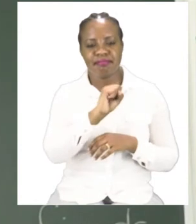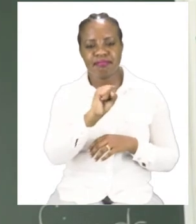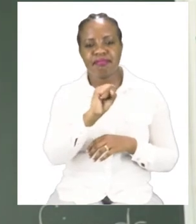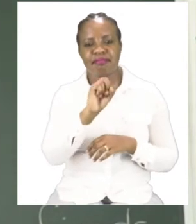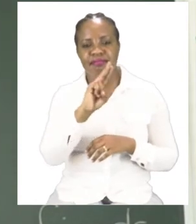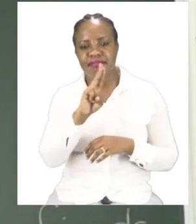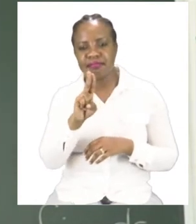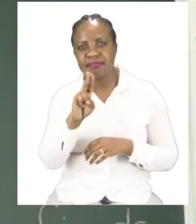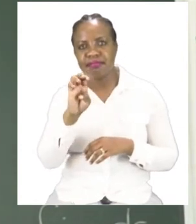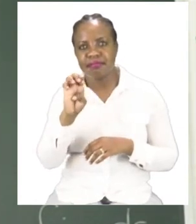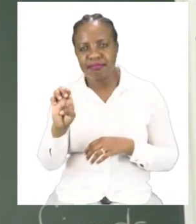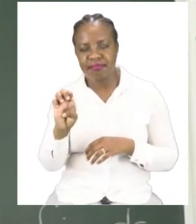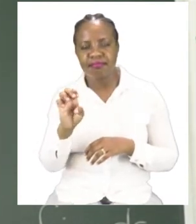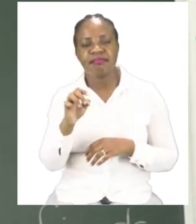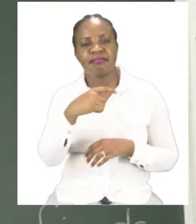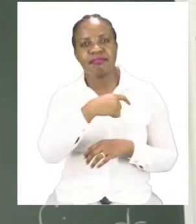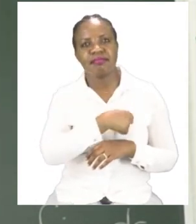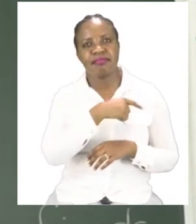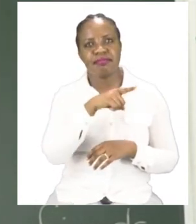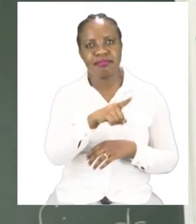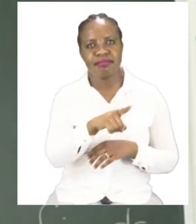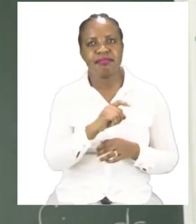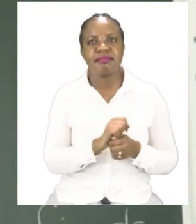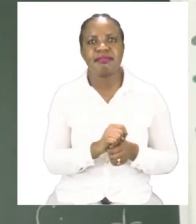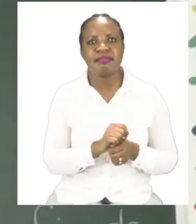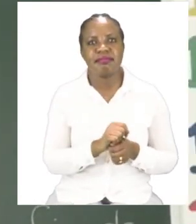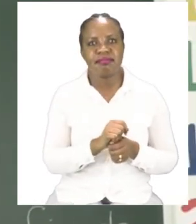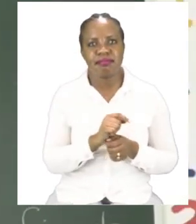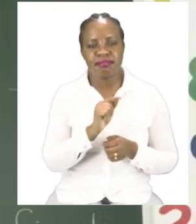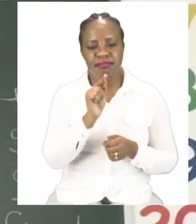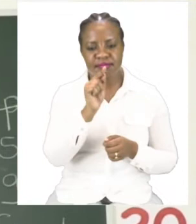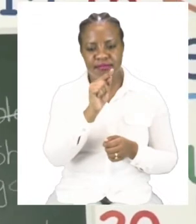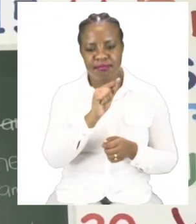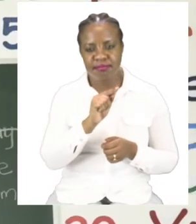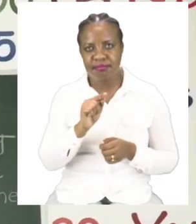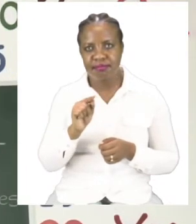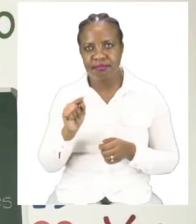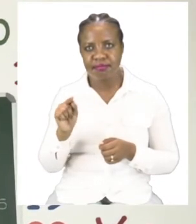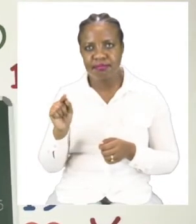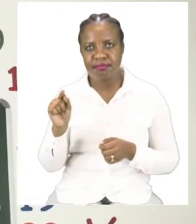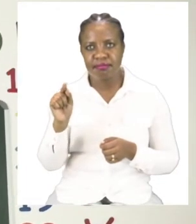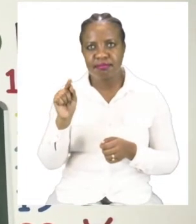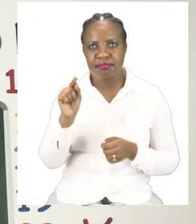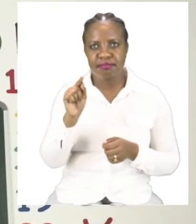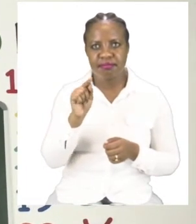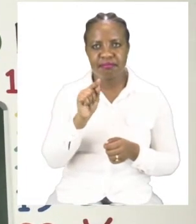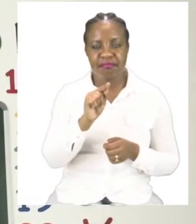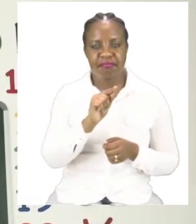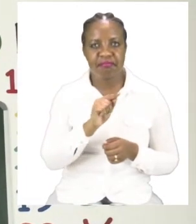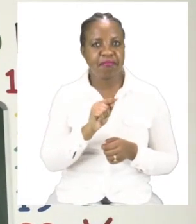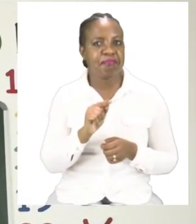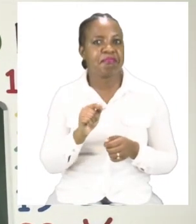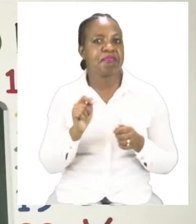word she. And we are going to circle the word. Well